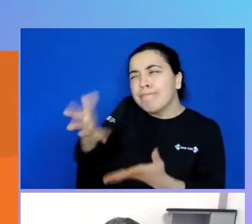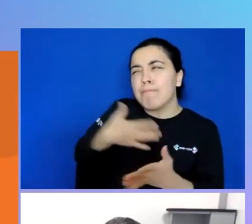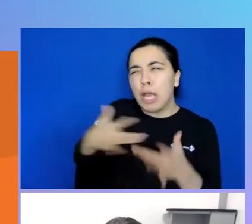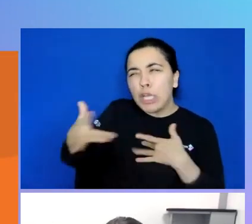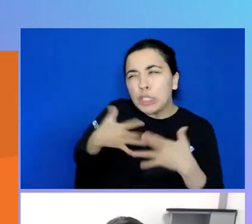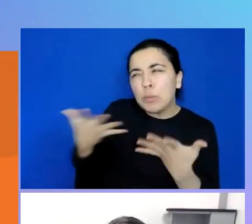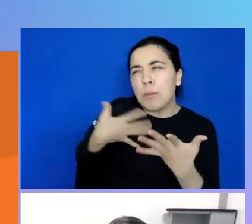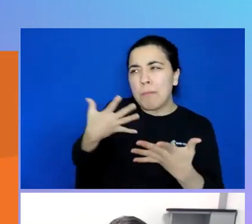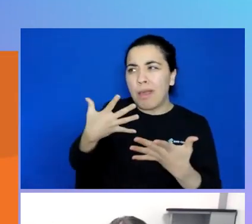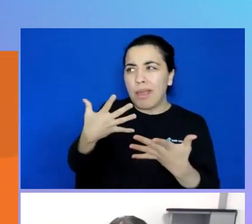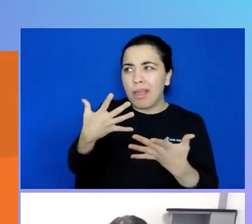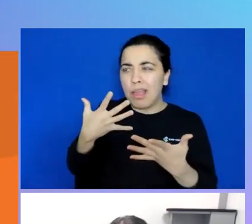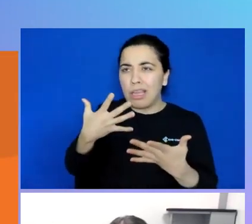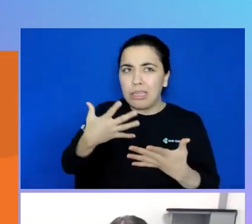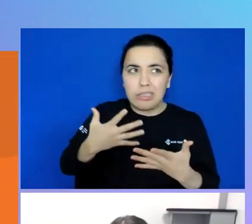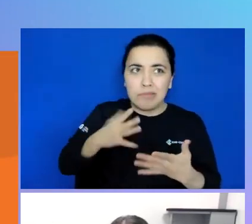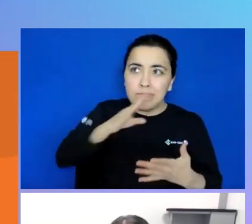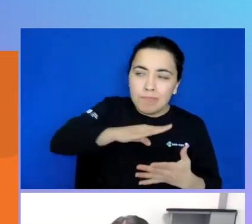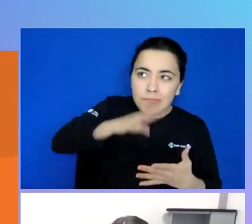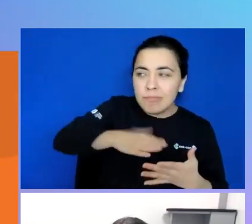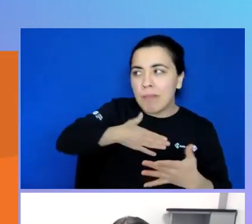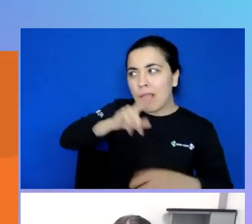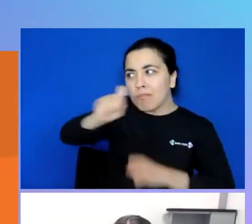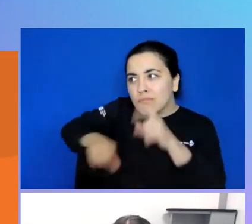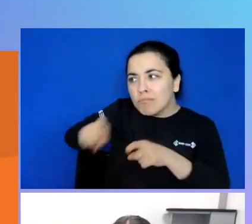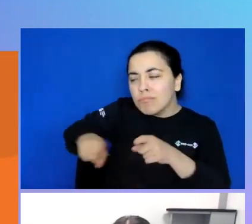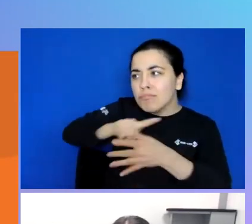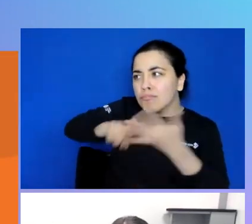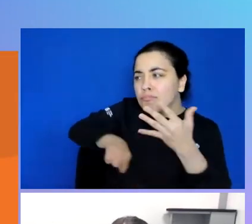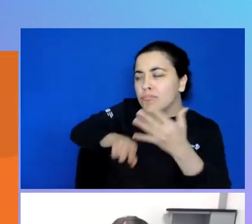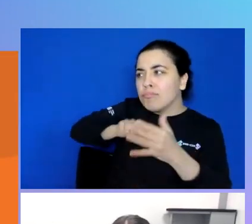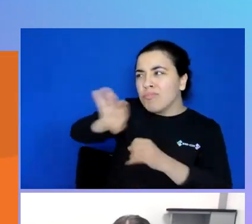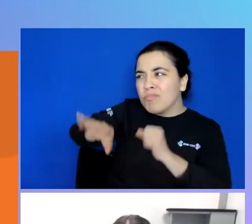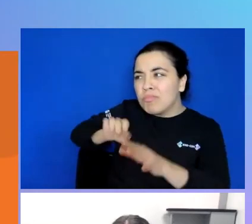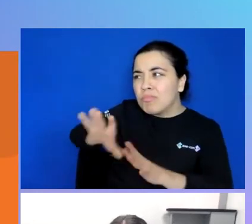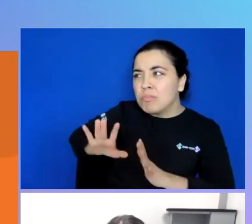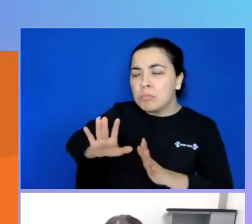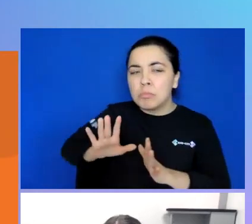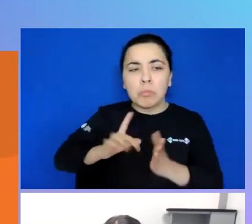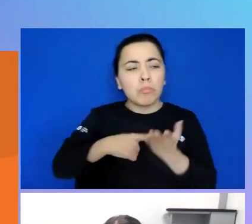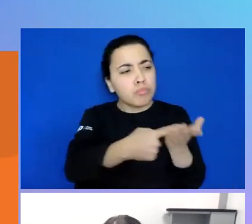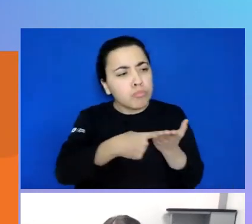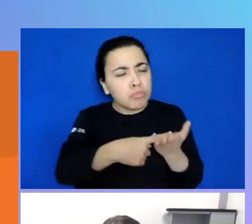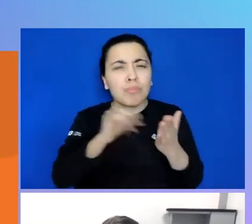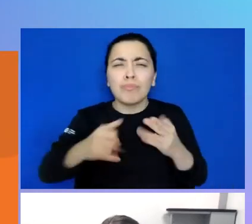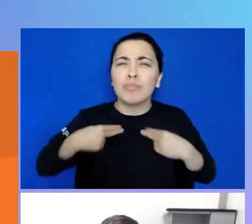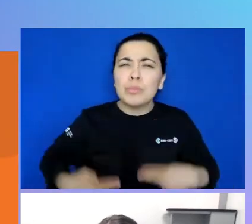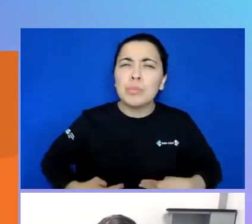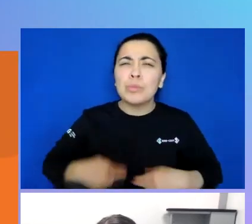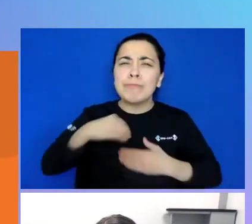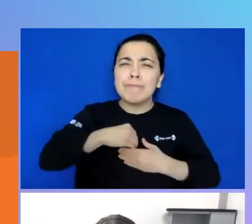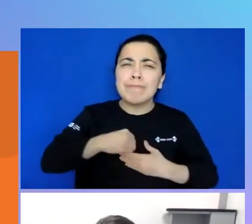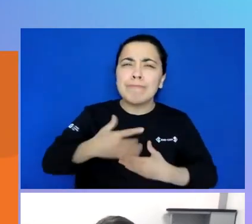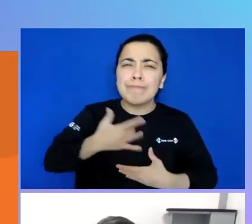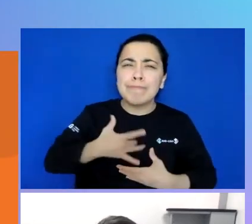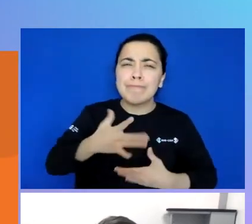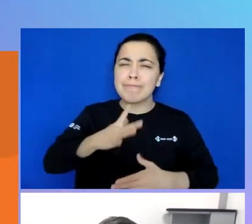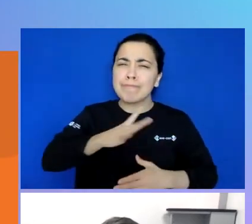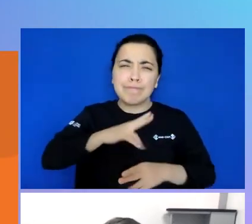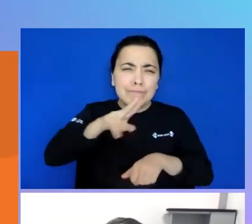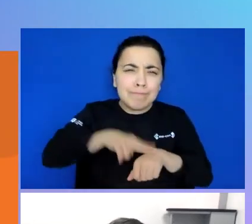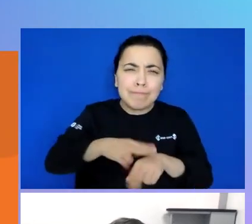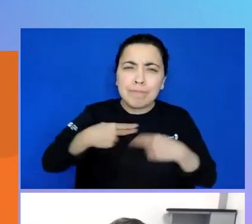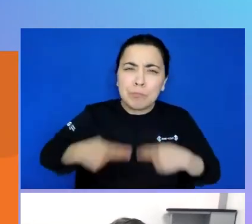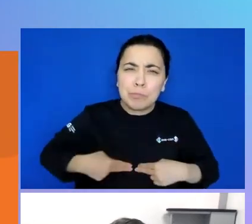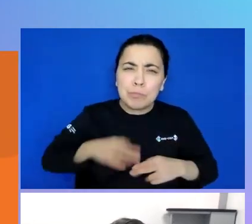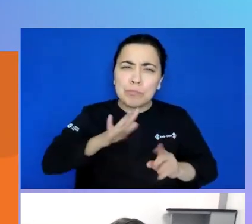their questions. Human emotions are human. Help people express them appropriately and